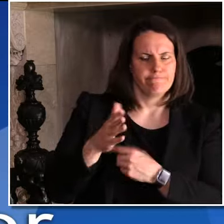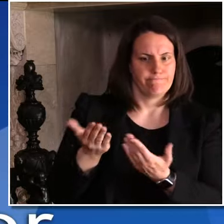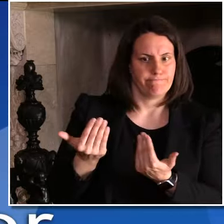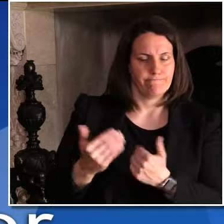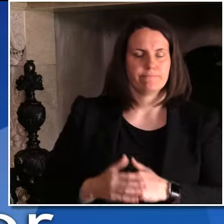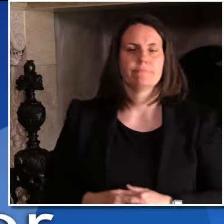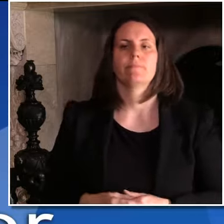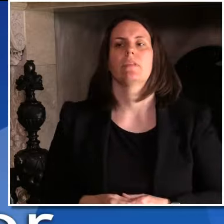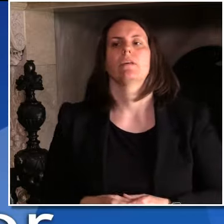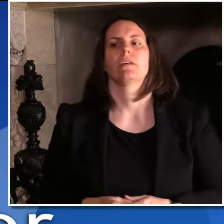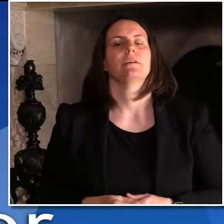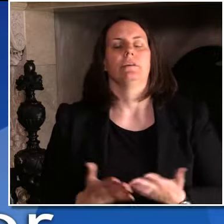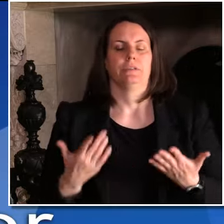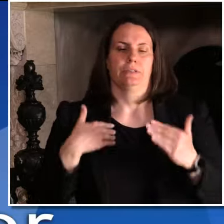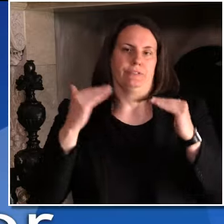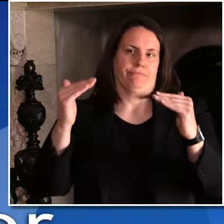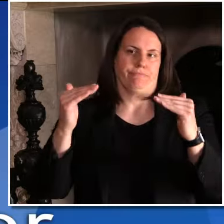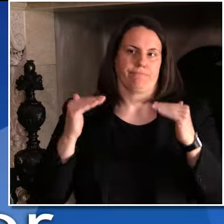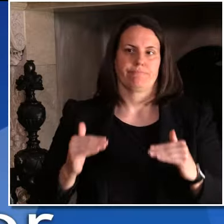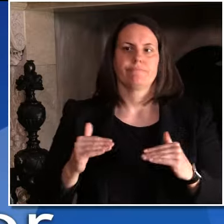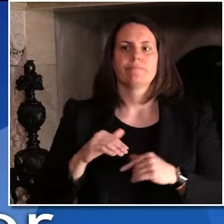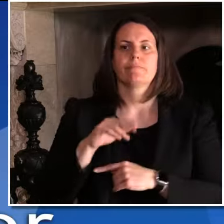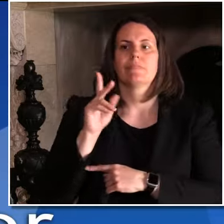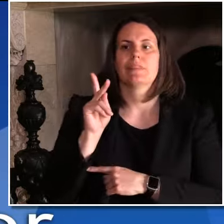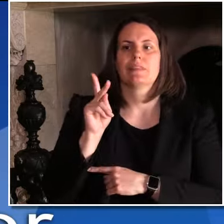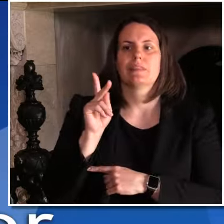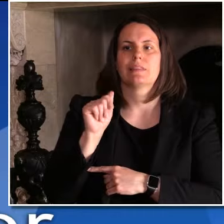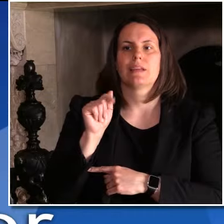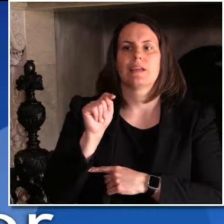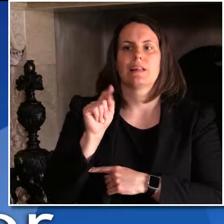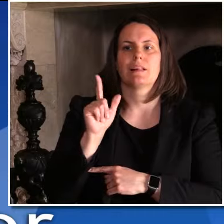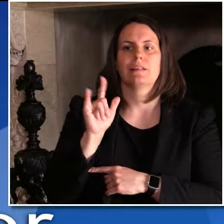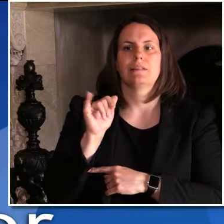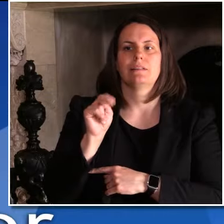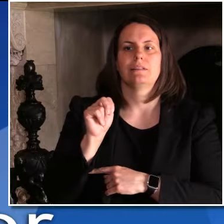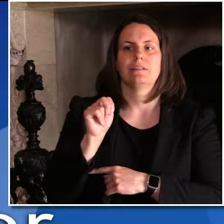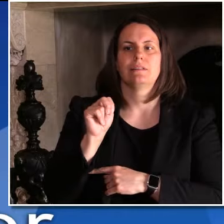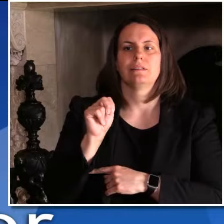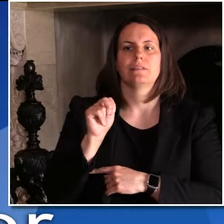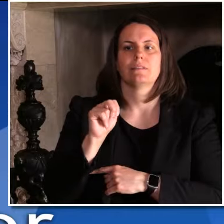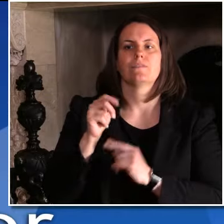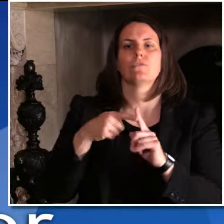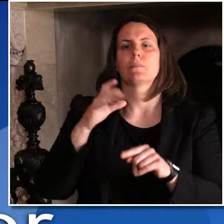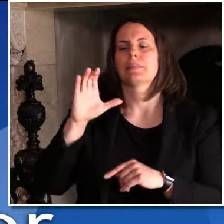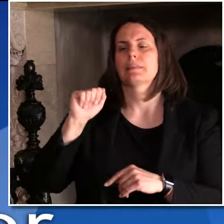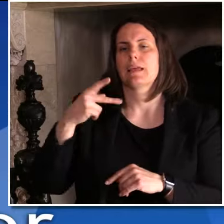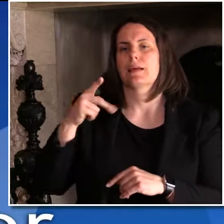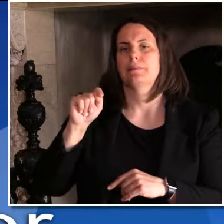Okay, we'll move on then to Caitlin Farrell from the Cap Times. Caitlin?